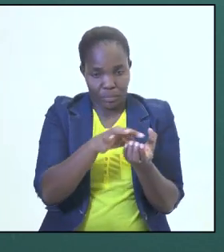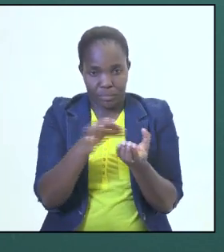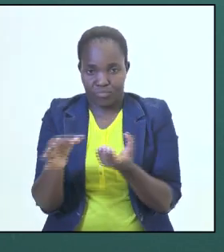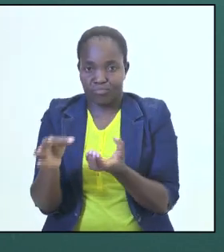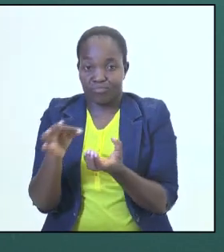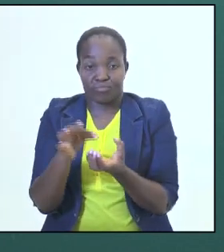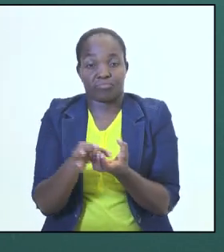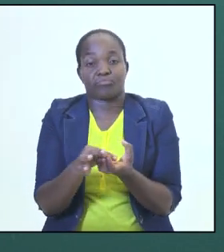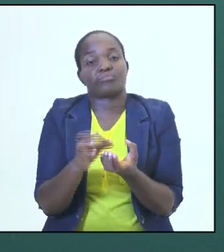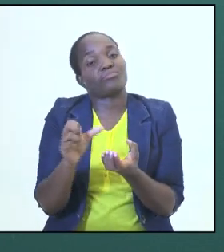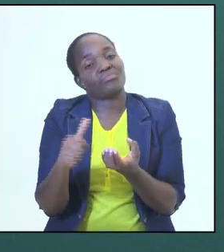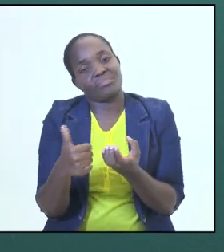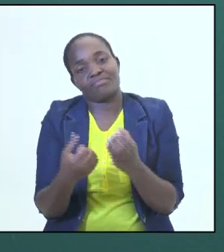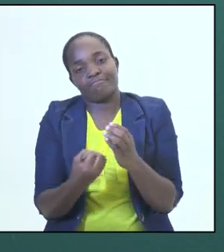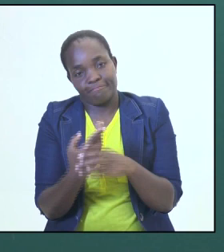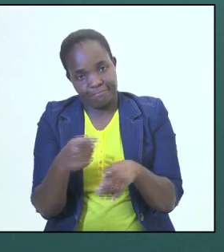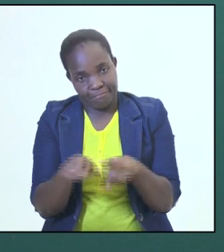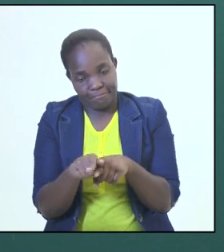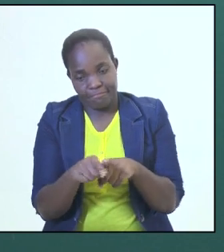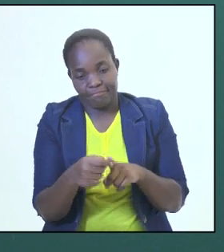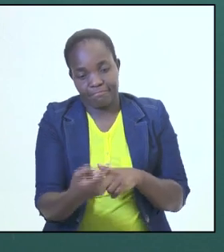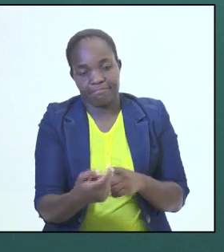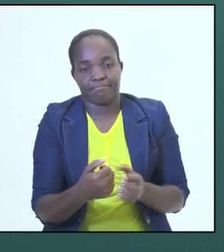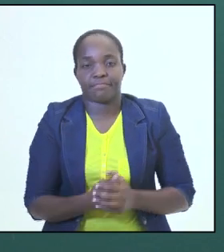of the same plant.